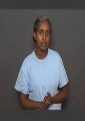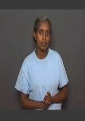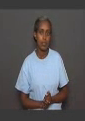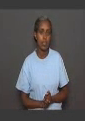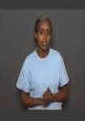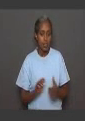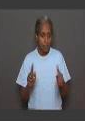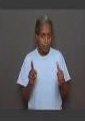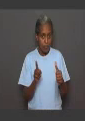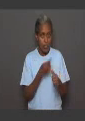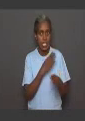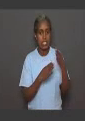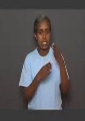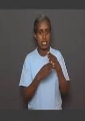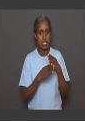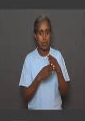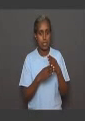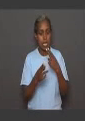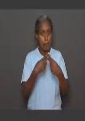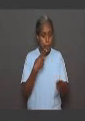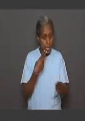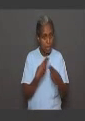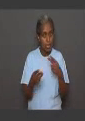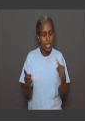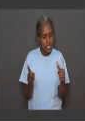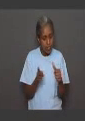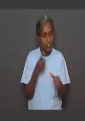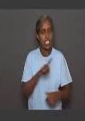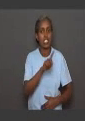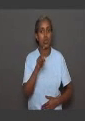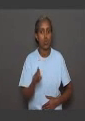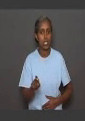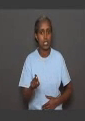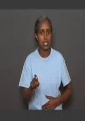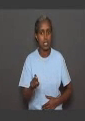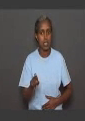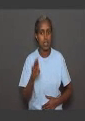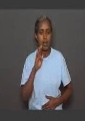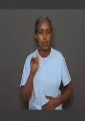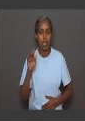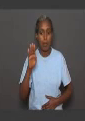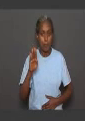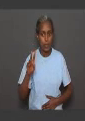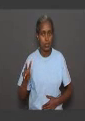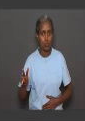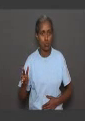Our first step is to multiply the first equation by B2